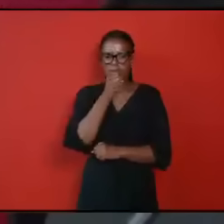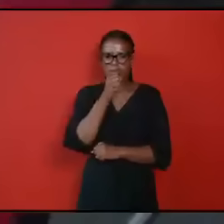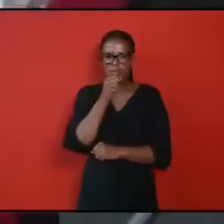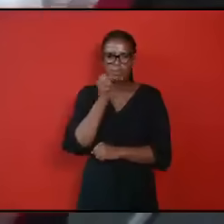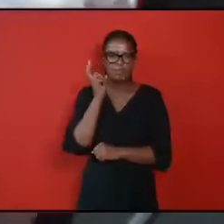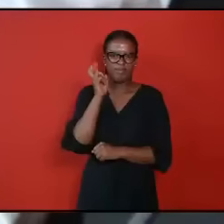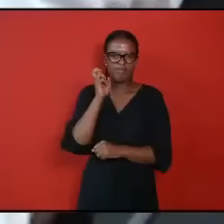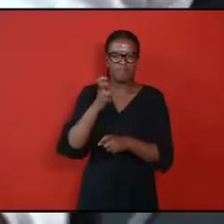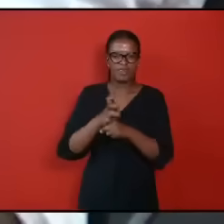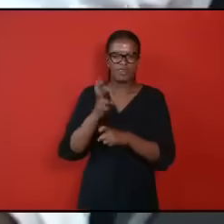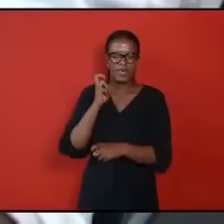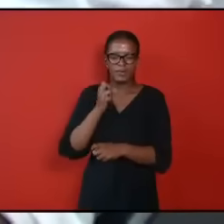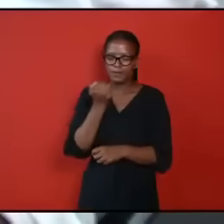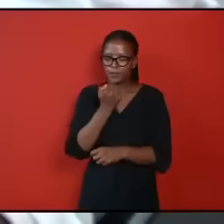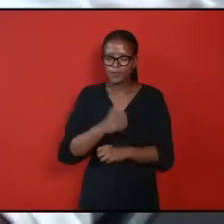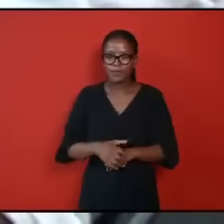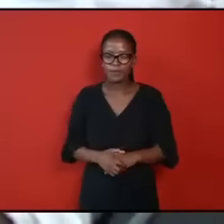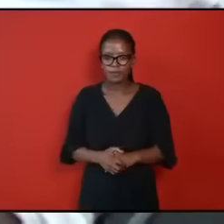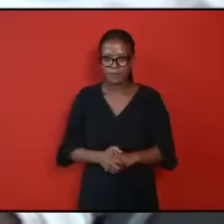Thank you, President.